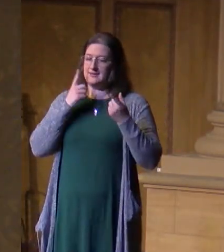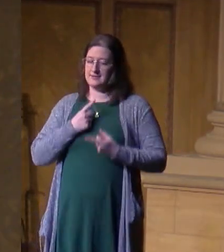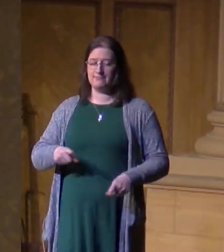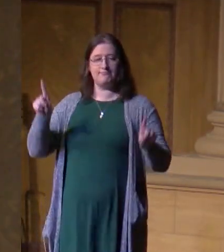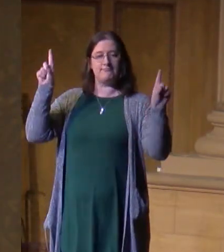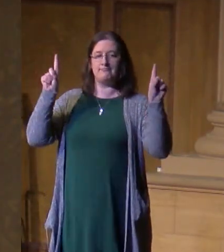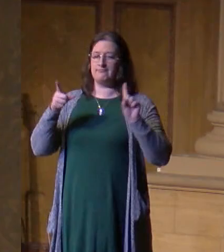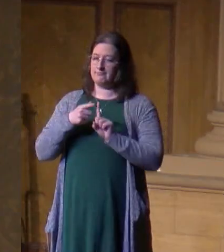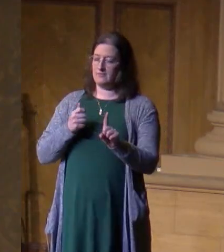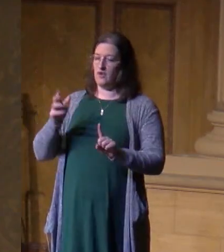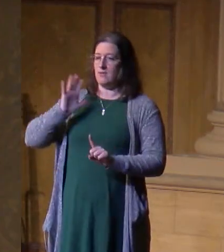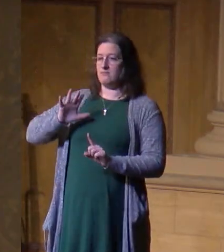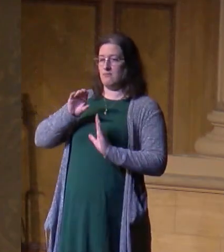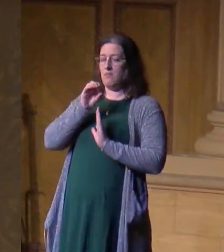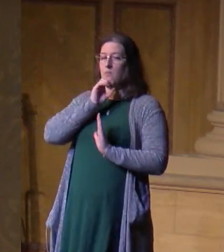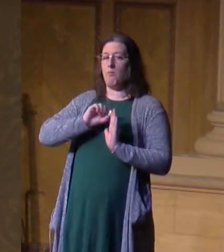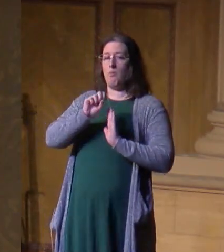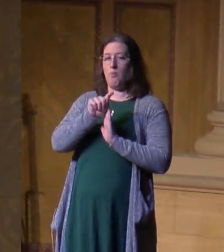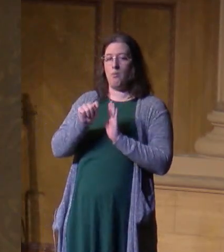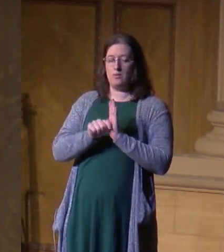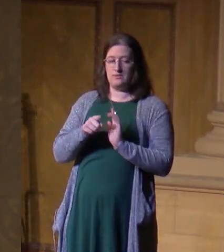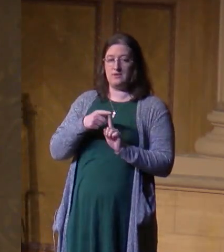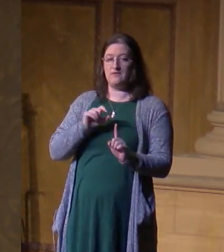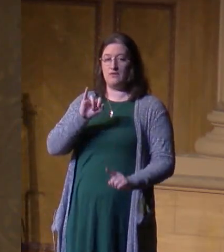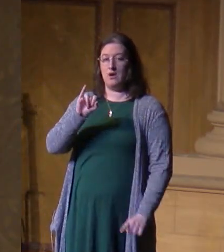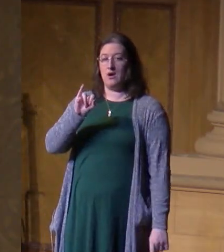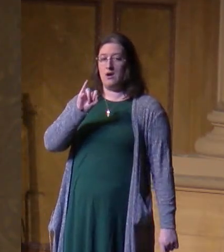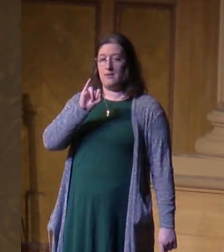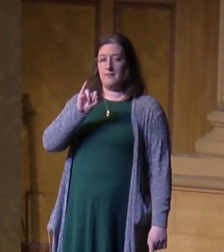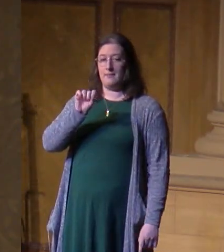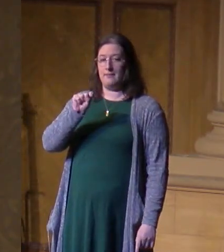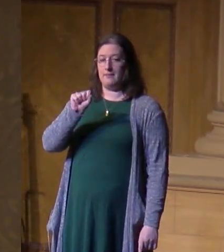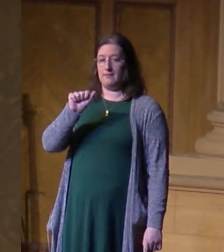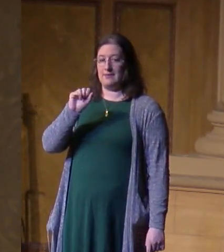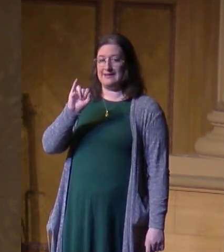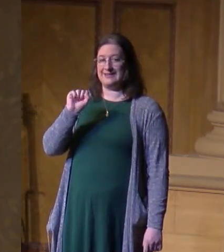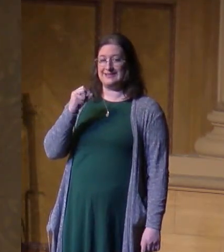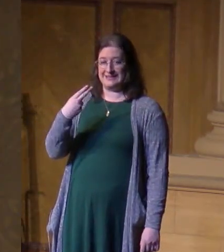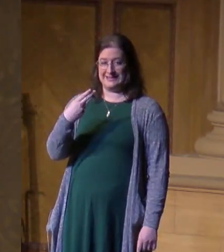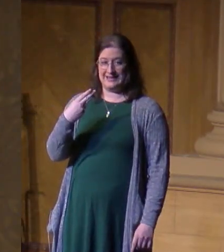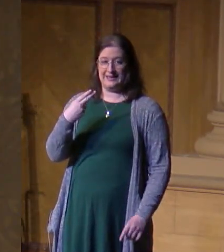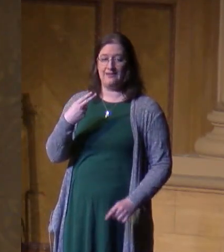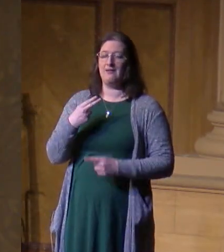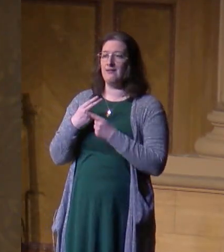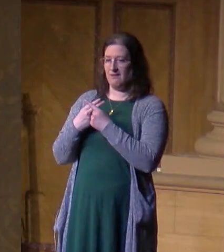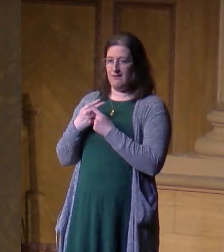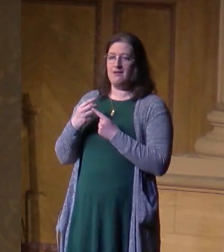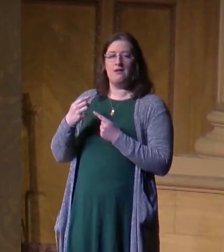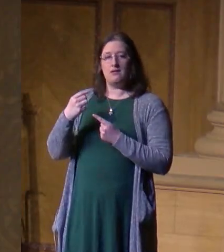Testament. This specifically is from Isaiah chapter 7, verse 14. Here in this passage, is that a virgin will conceive.